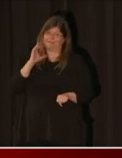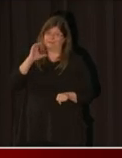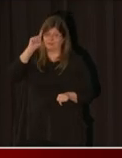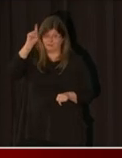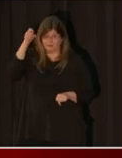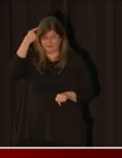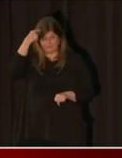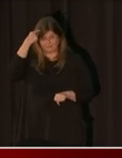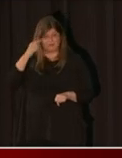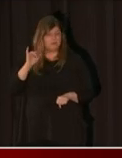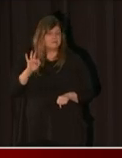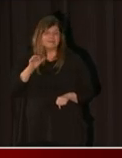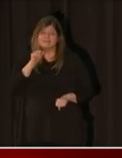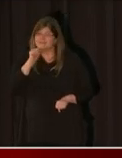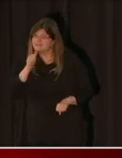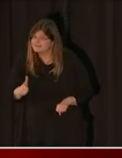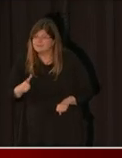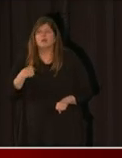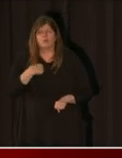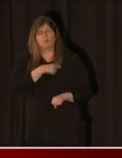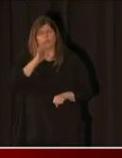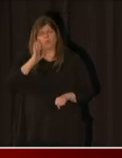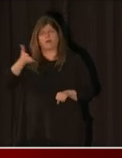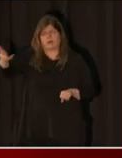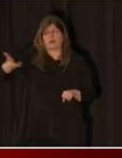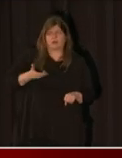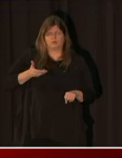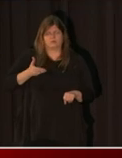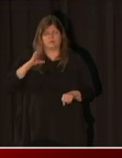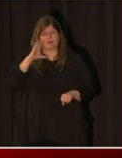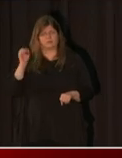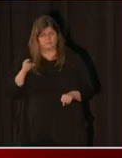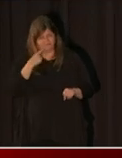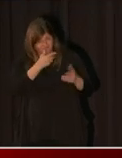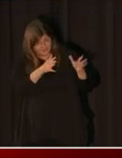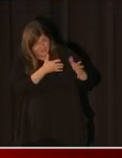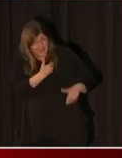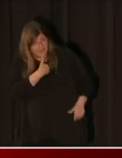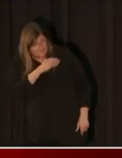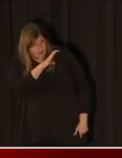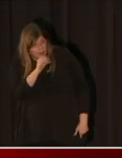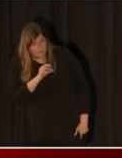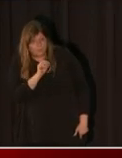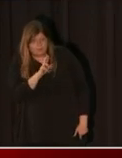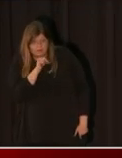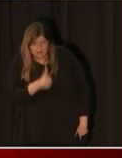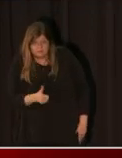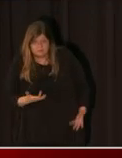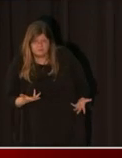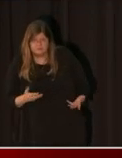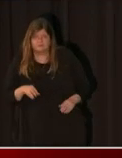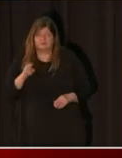yes. Do you have one already or not? Do you know if we have one?